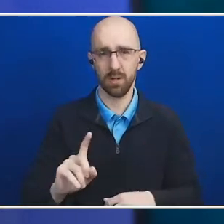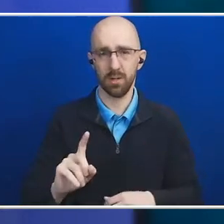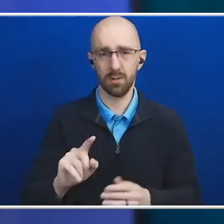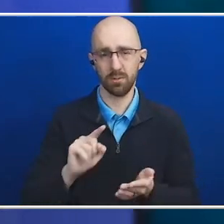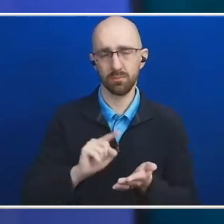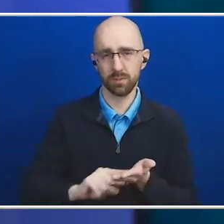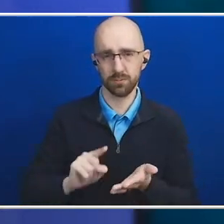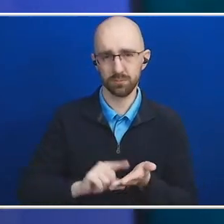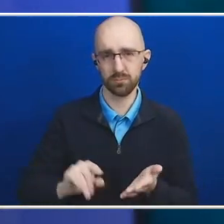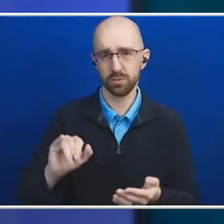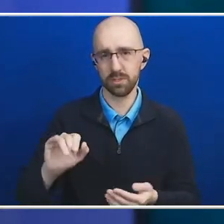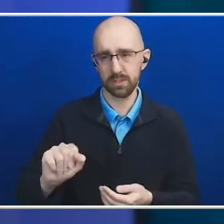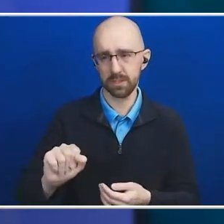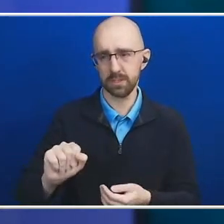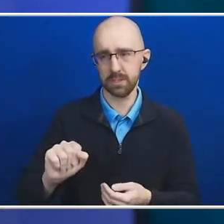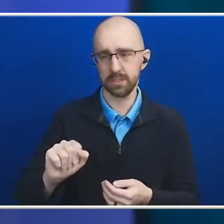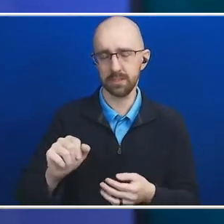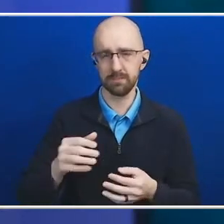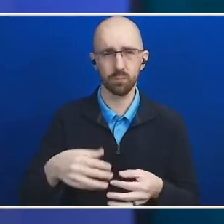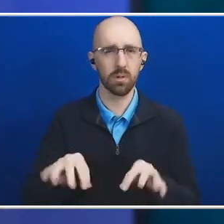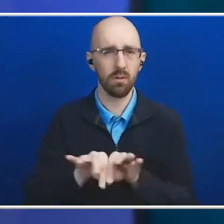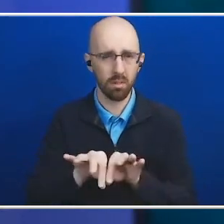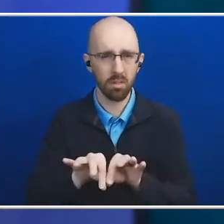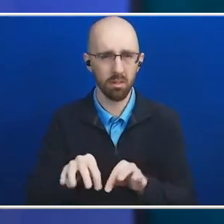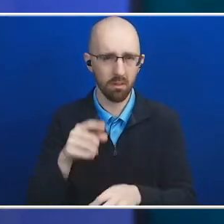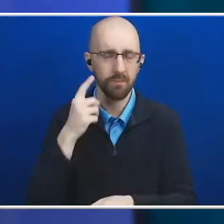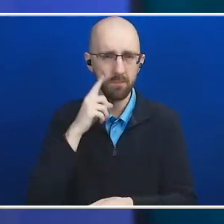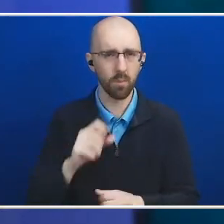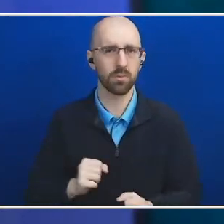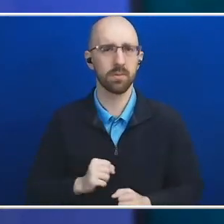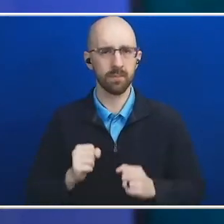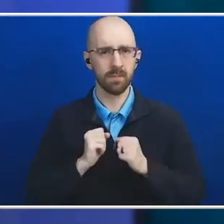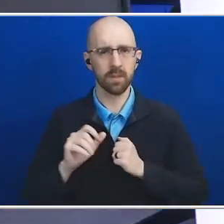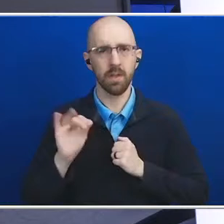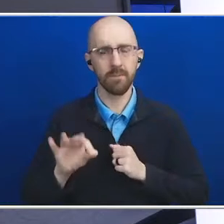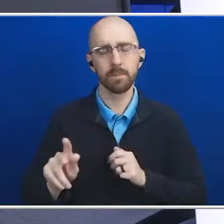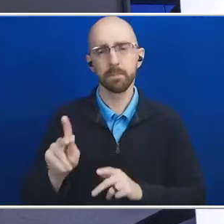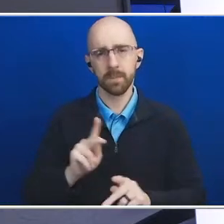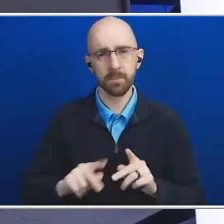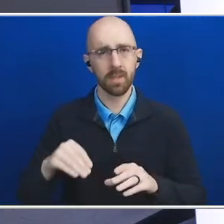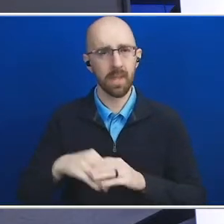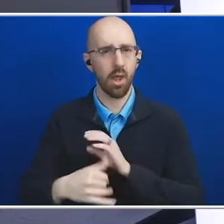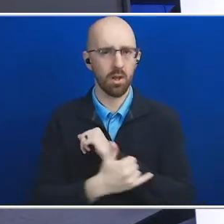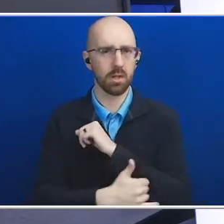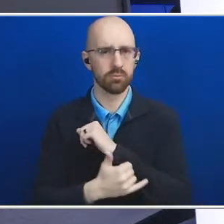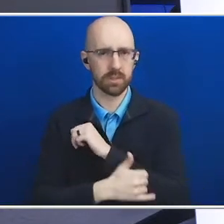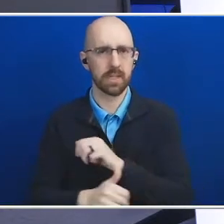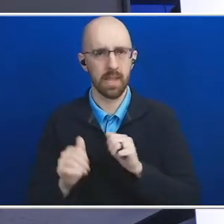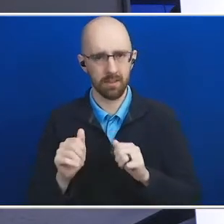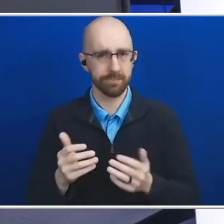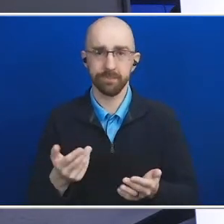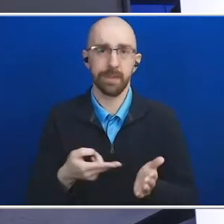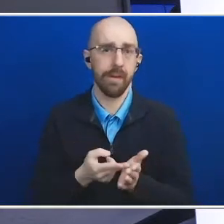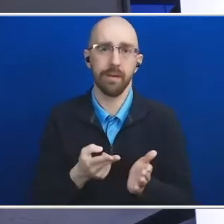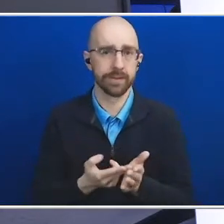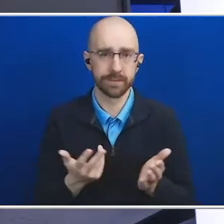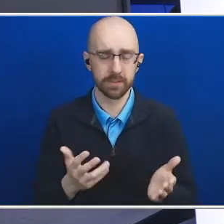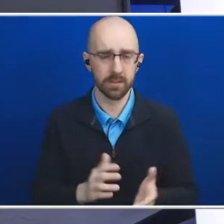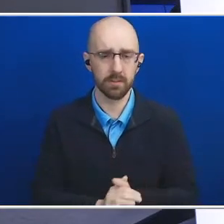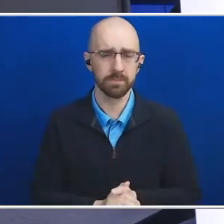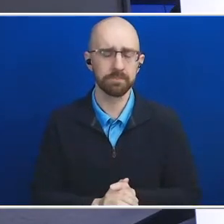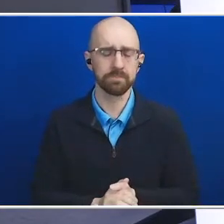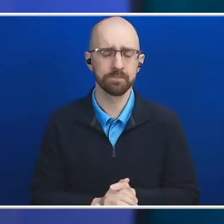is critical for the survival of the people of our country, to be very honest. We have